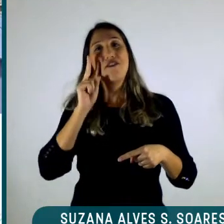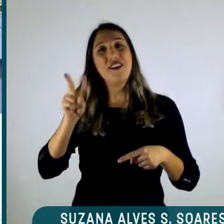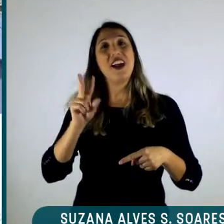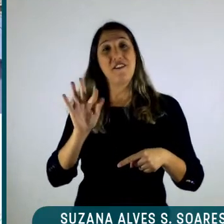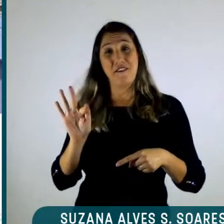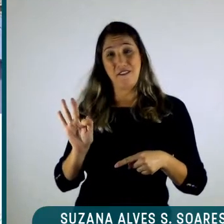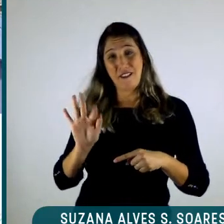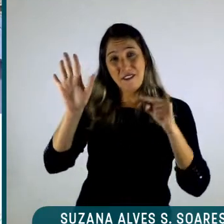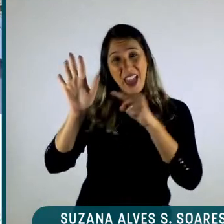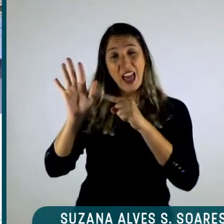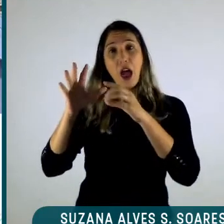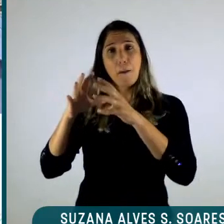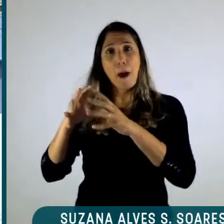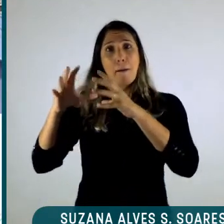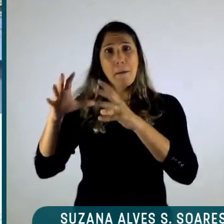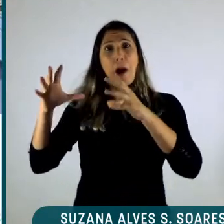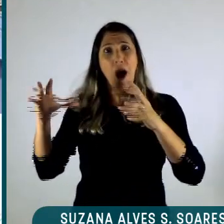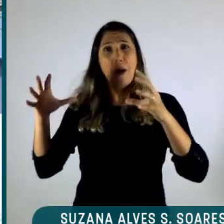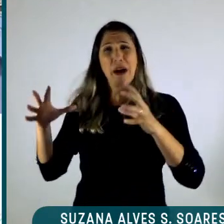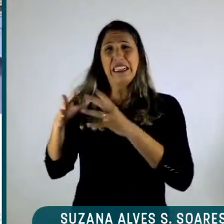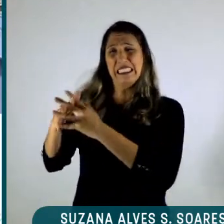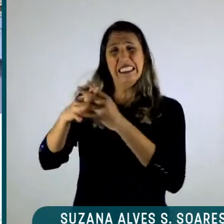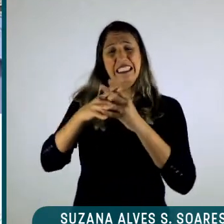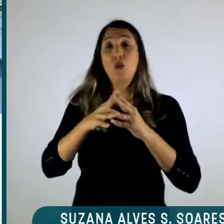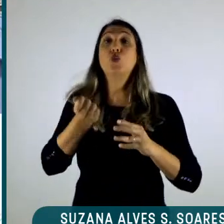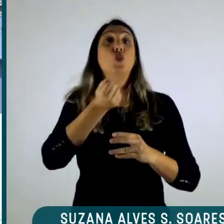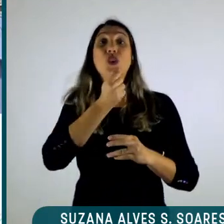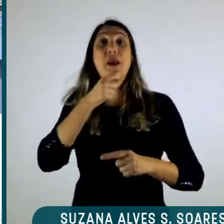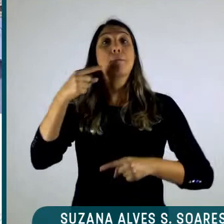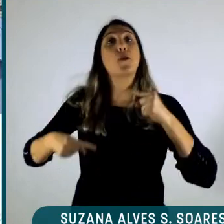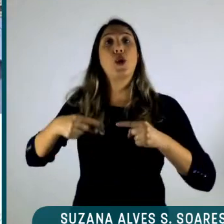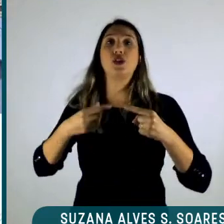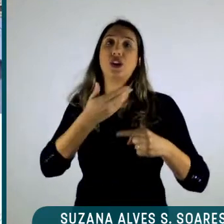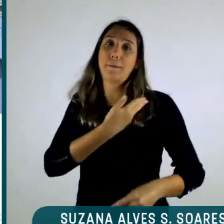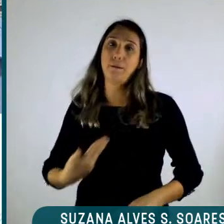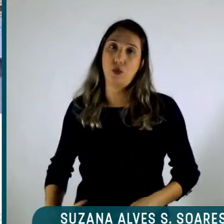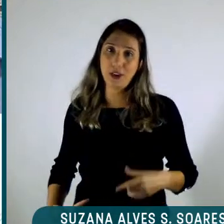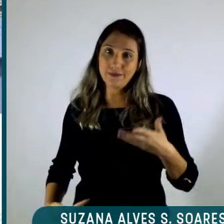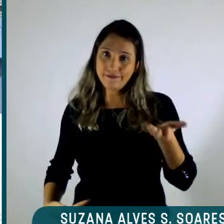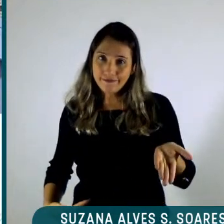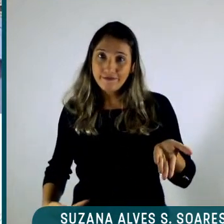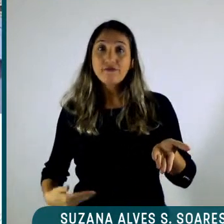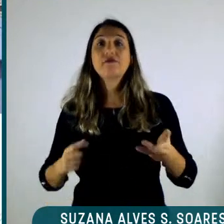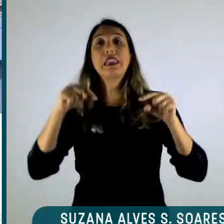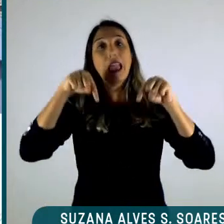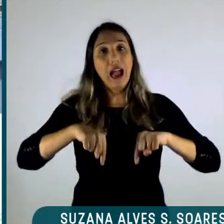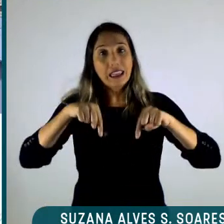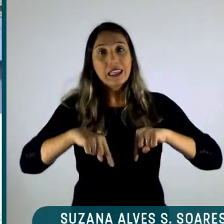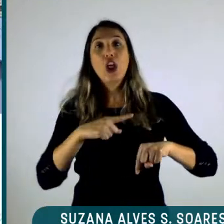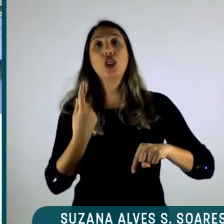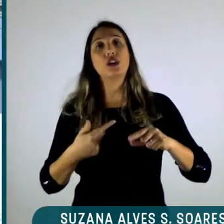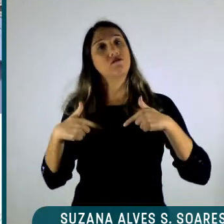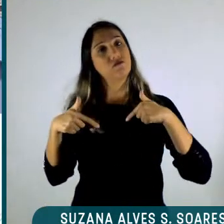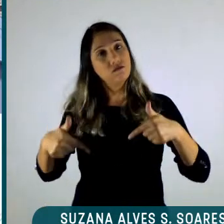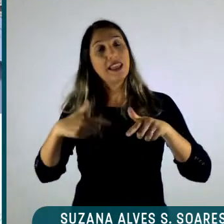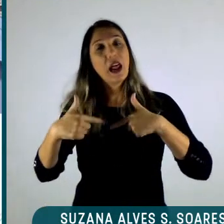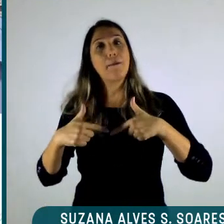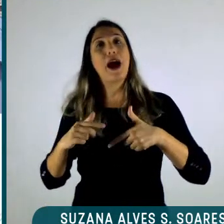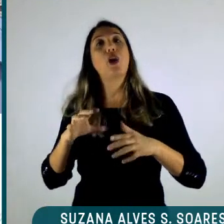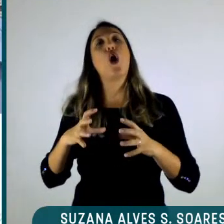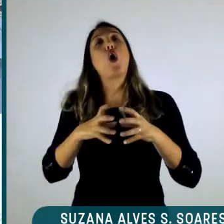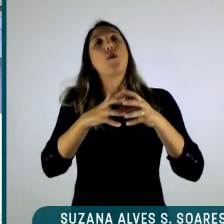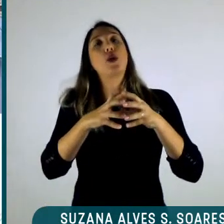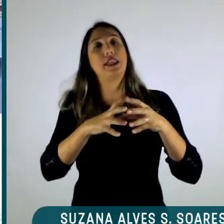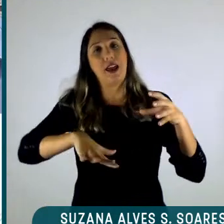hardship I've been through has put me in a situation that the favelas are a place where